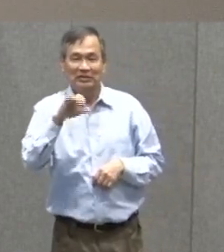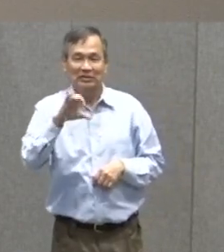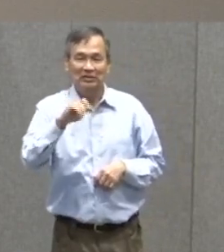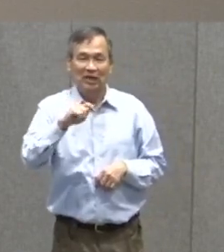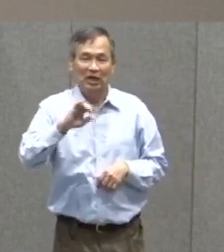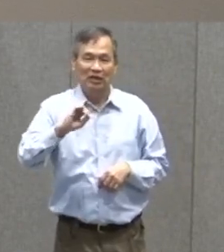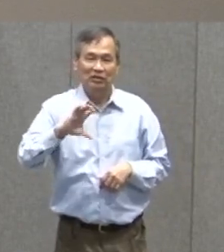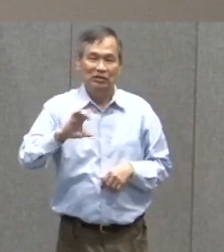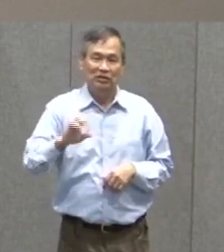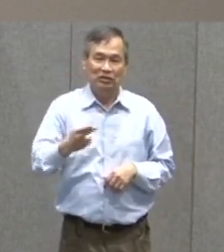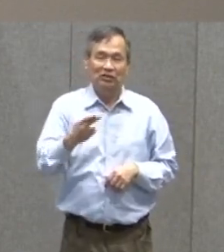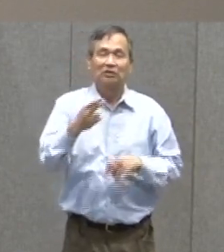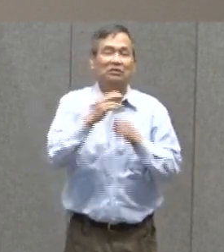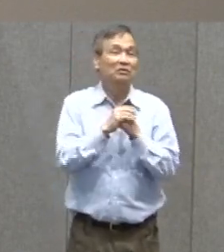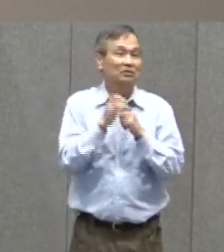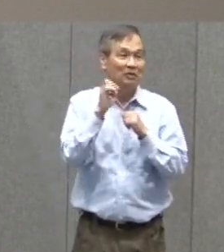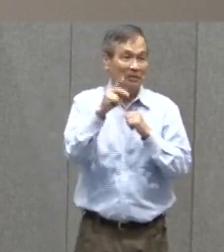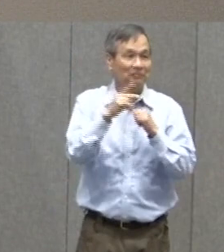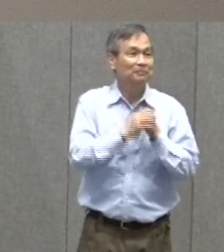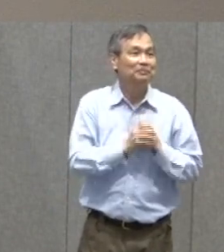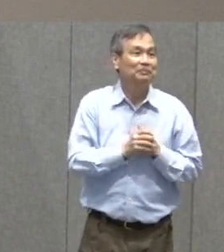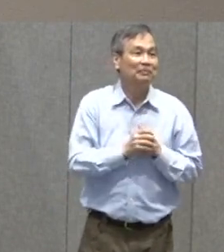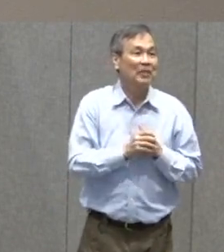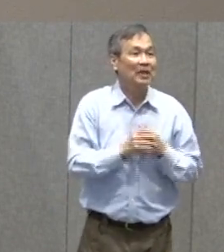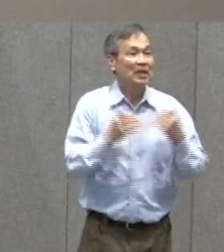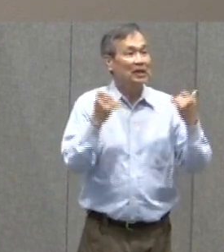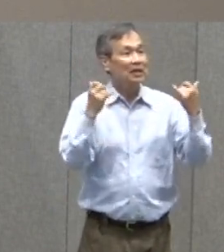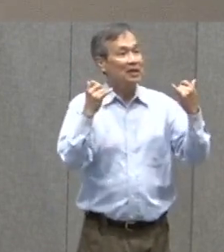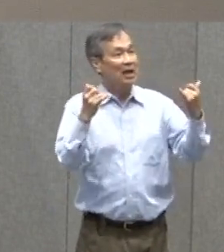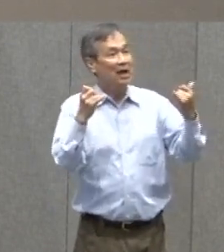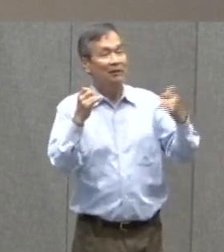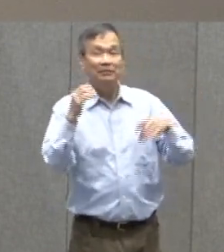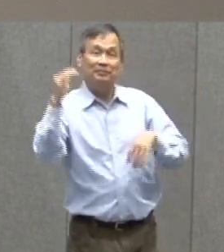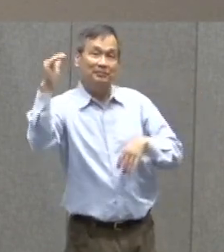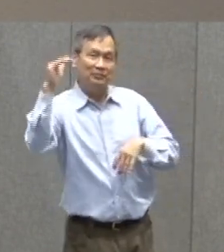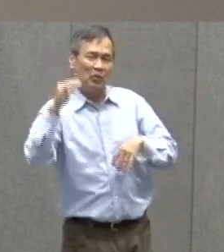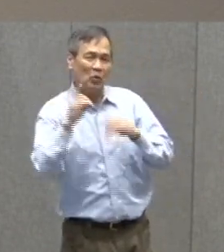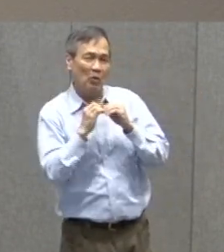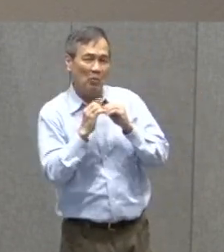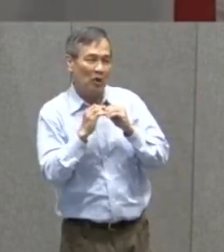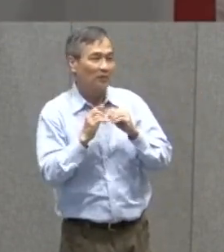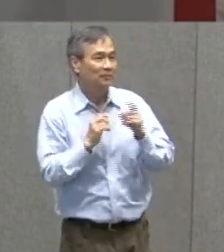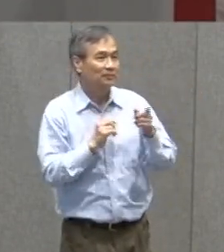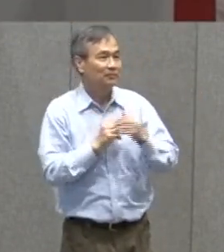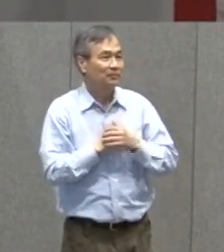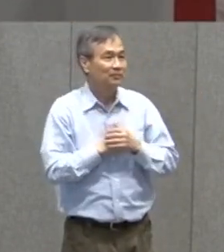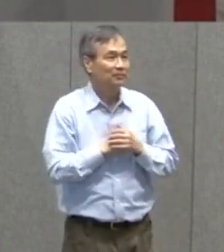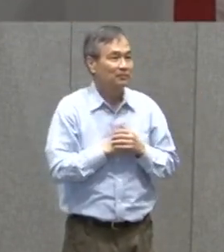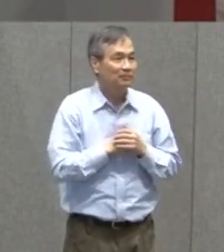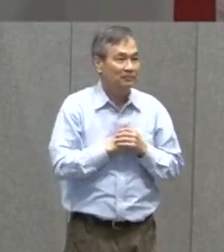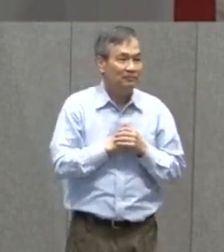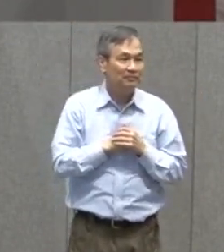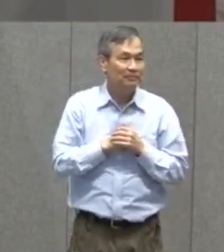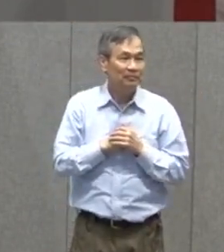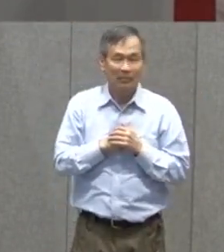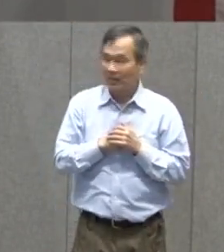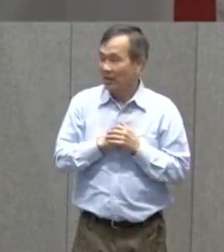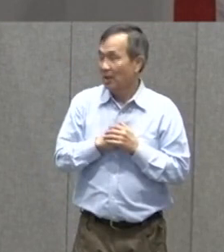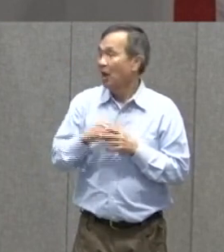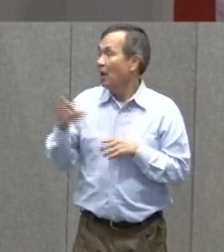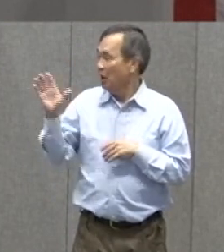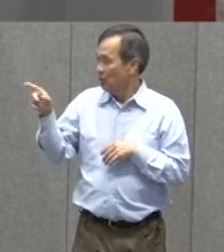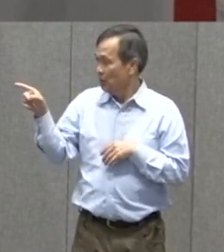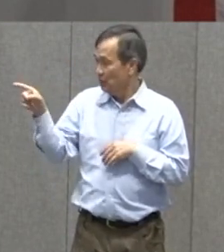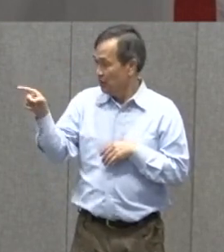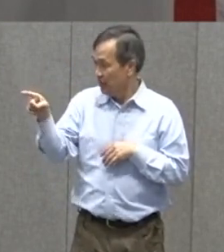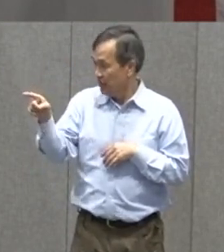there, that you put numbers. Okay, so I'll write one more here. So I'll write